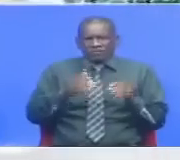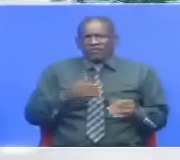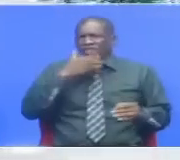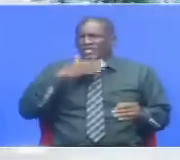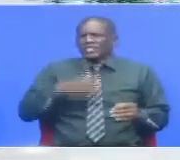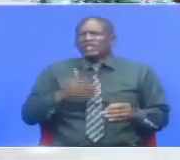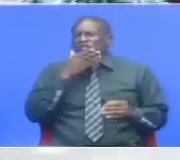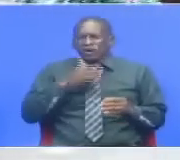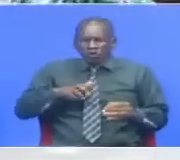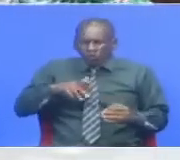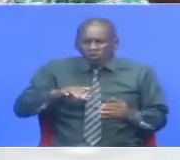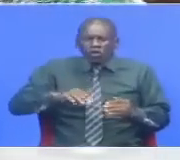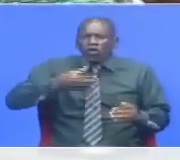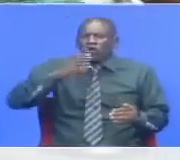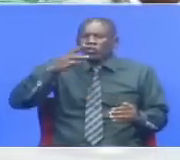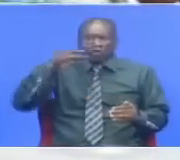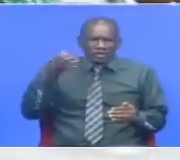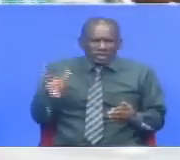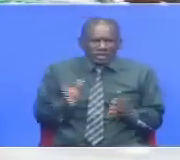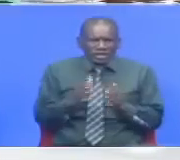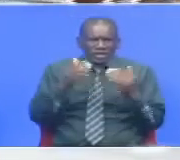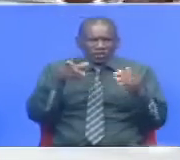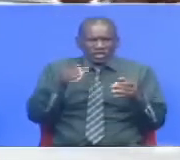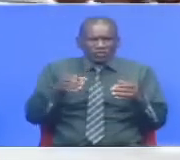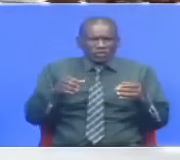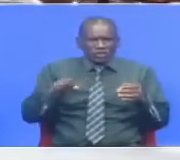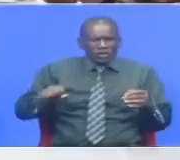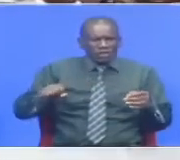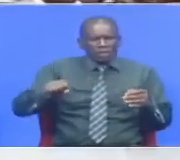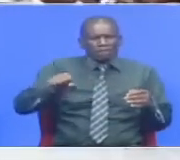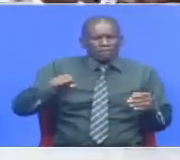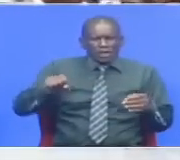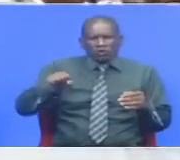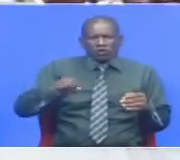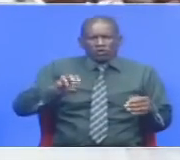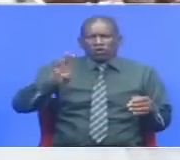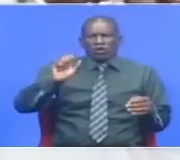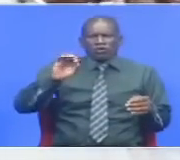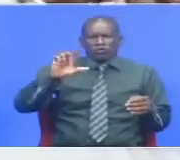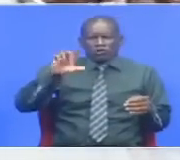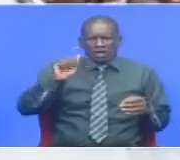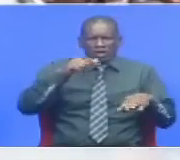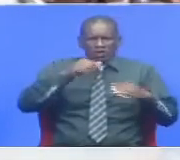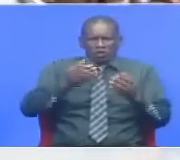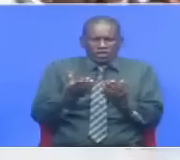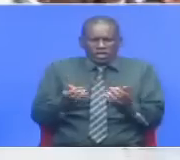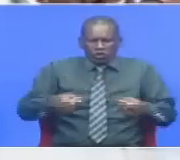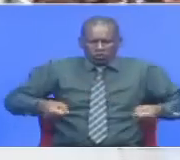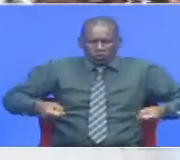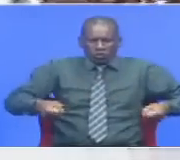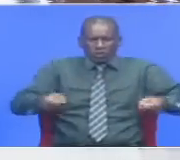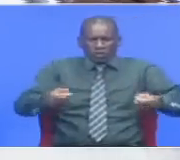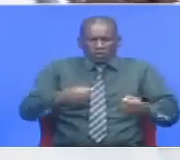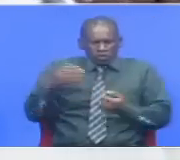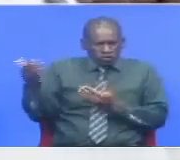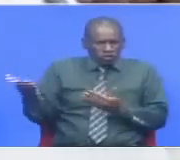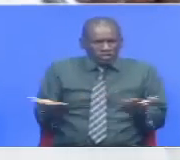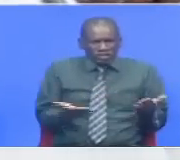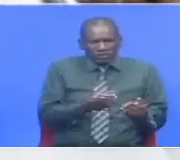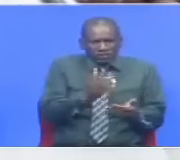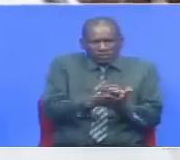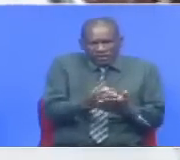not enough, here is Pilot Wafula flying on a wheelbarrow, perhaps to receive his monthly stipend of